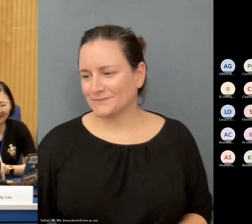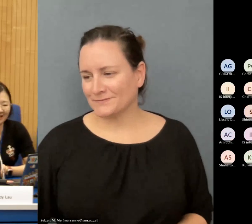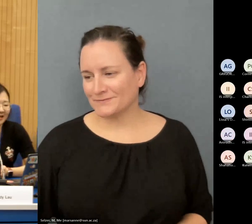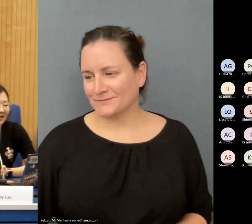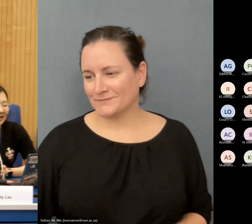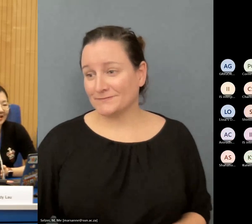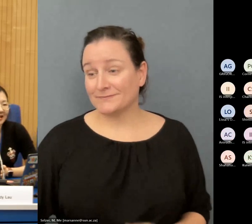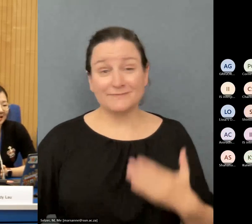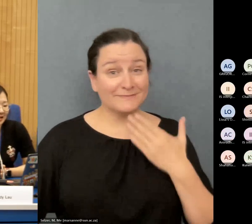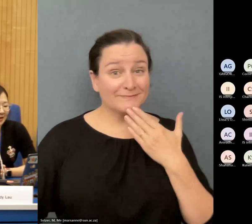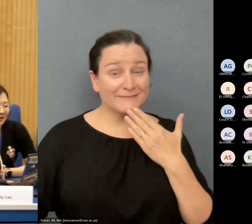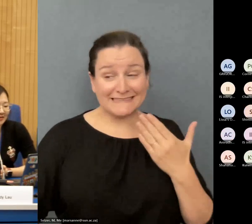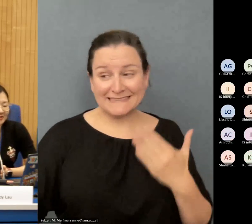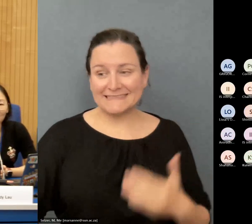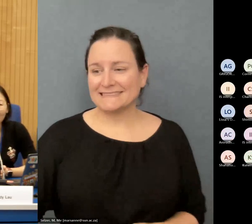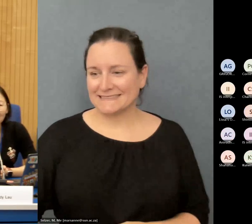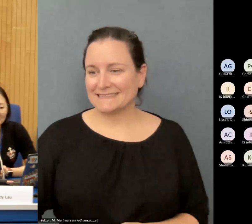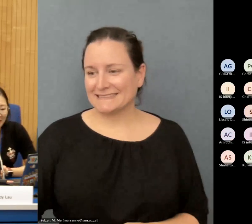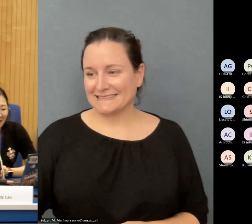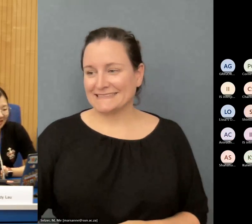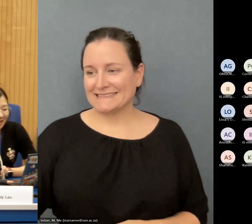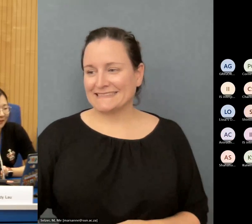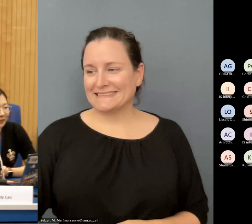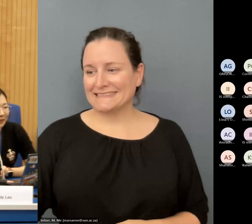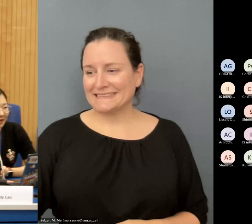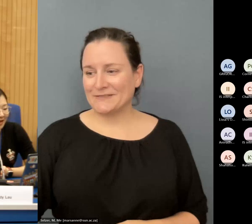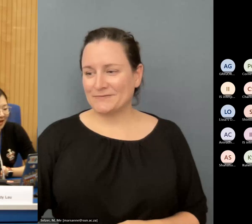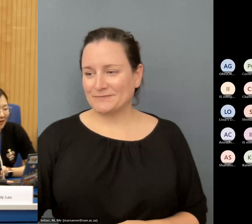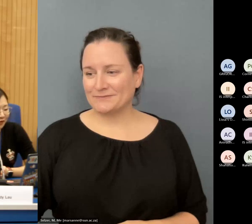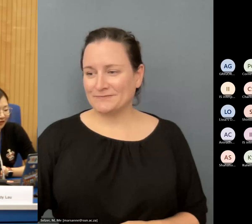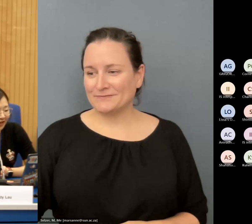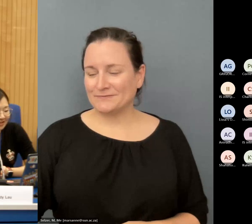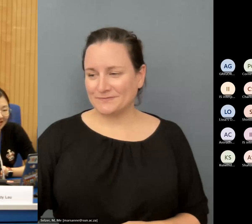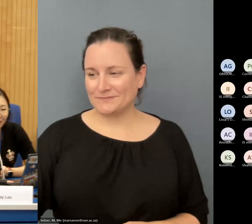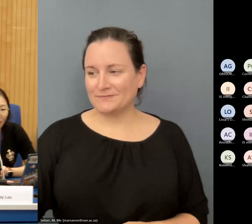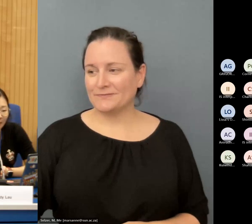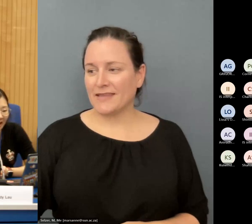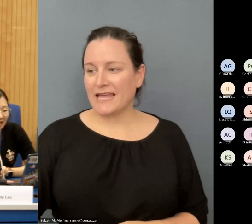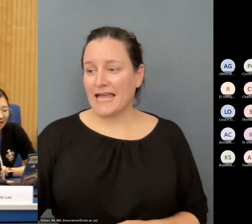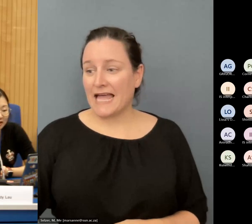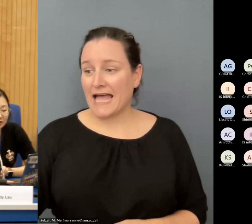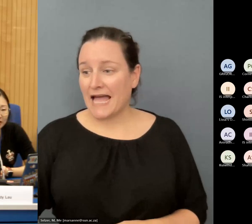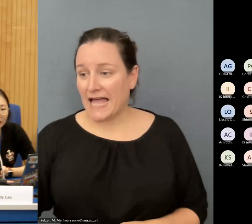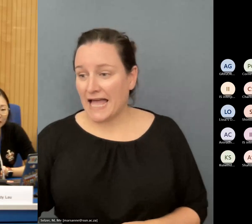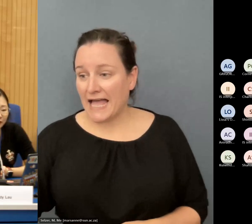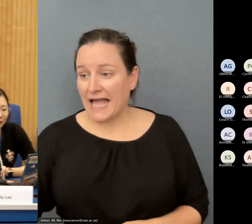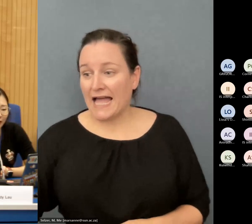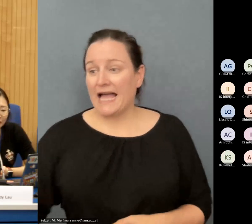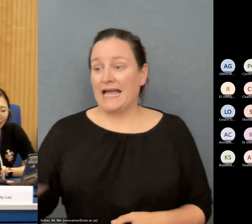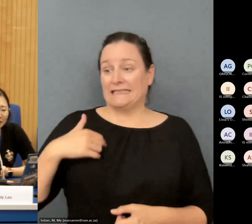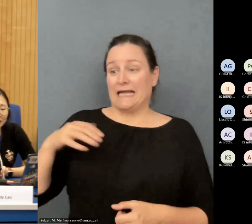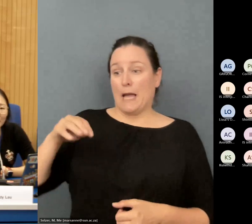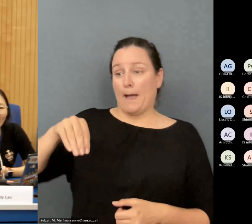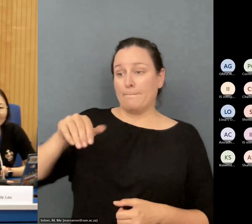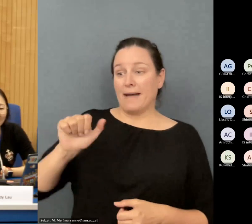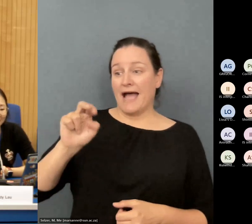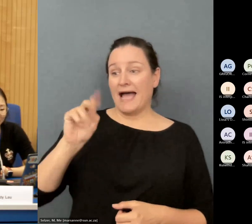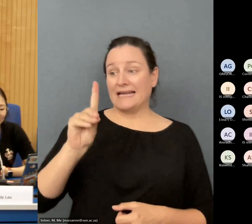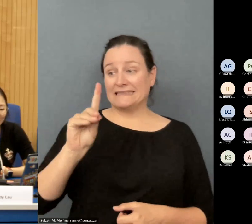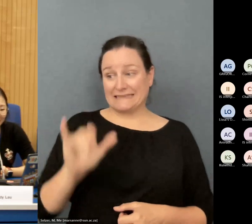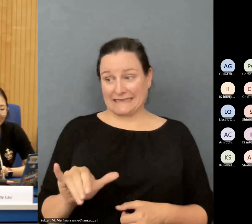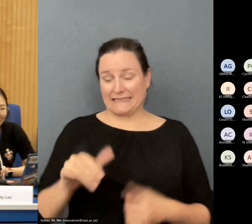Anthony. So my name is Mandy. I'm reflecting on my education journey through Hong Kong,